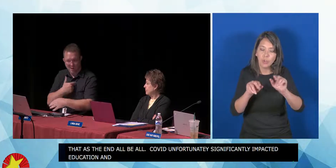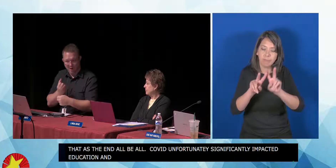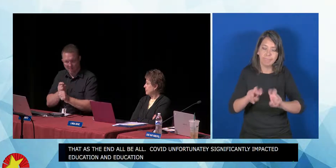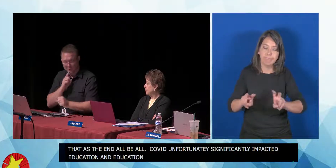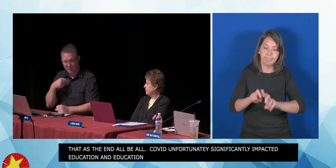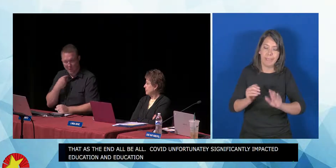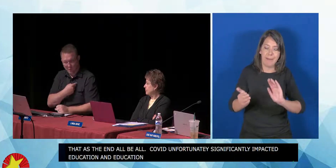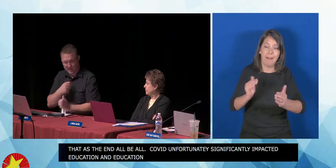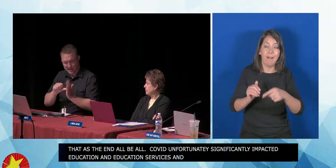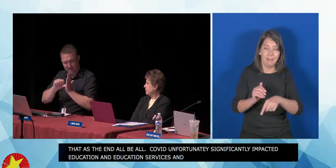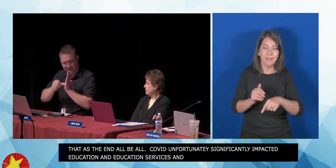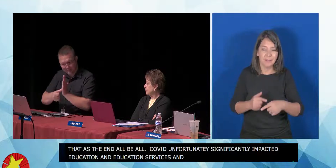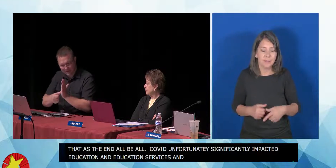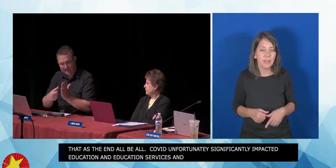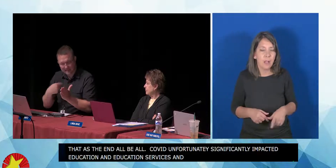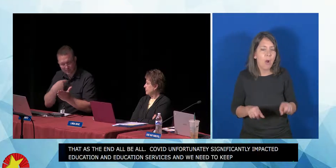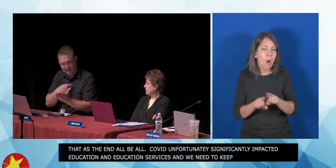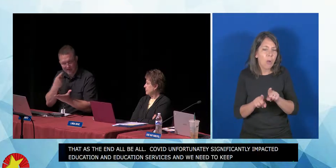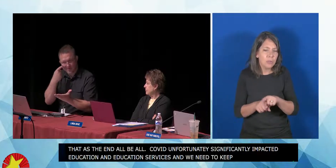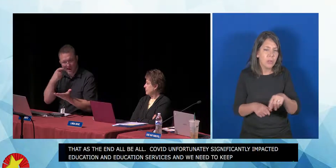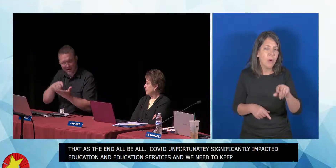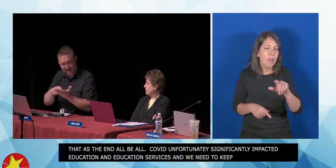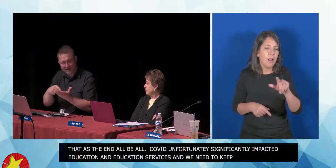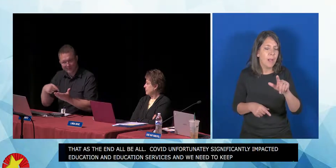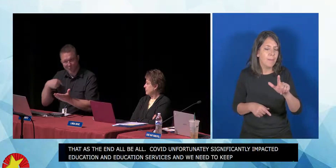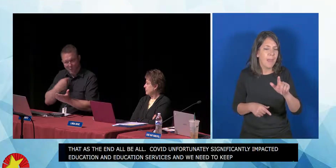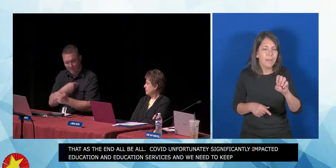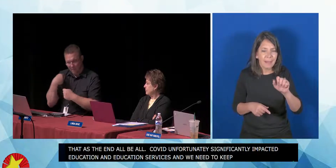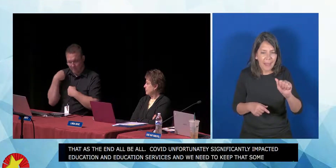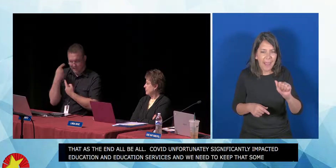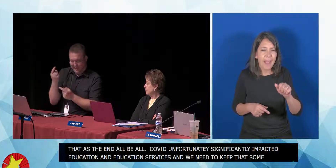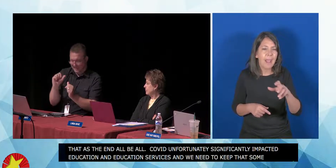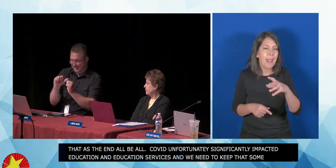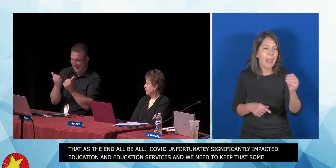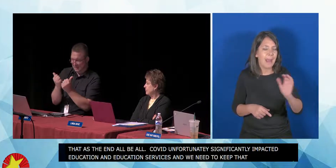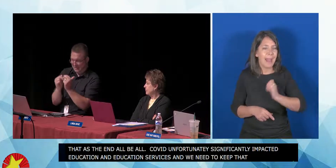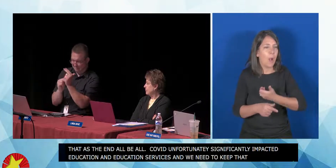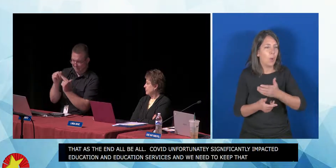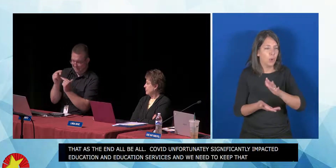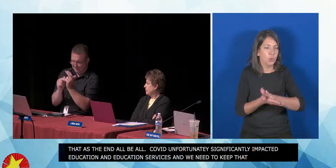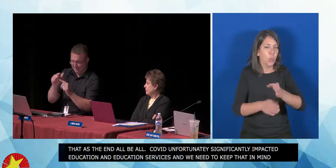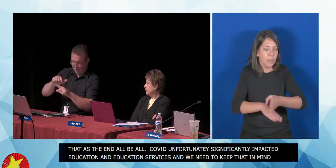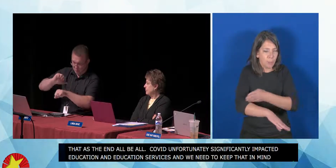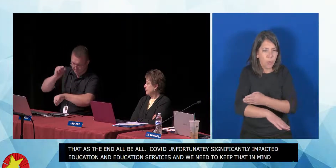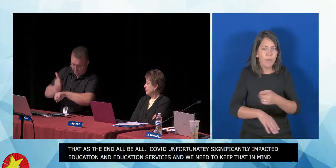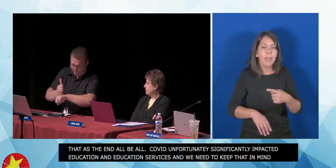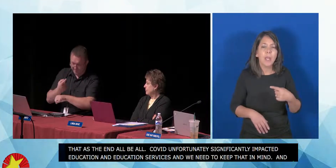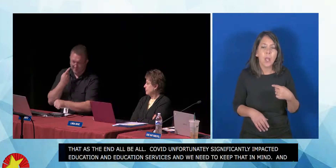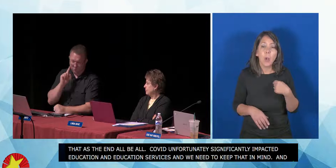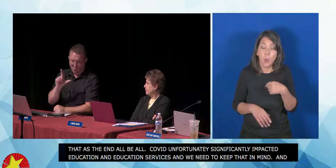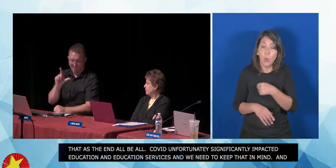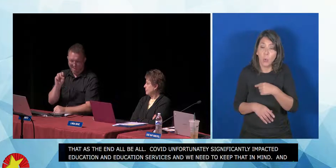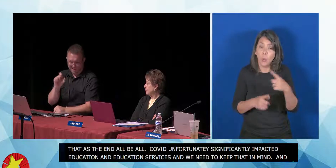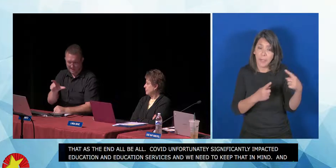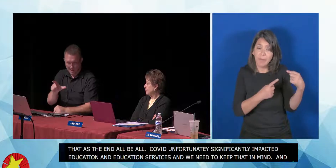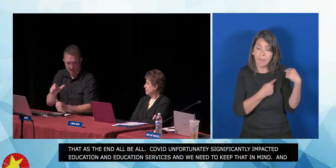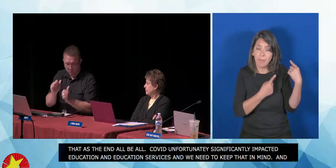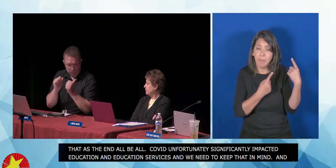that I wanted to make with the ELA and the improvement that we've seen, we have been, as an